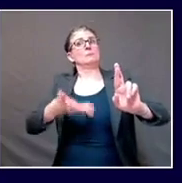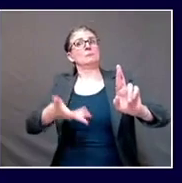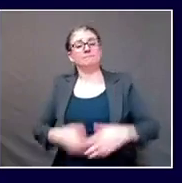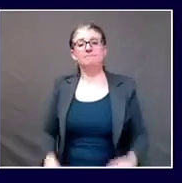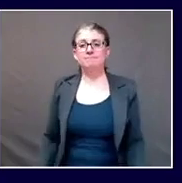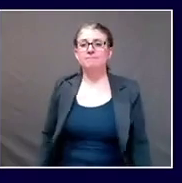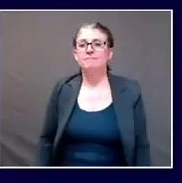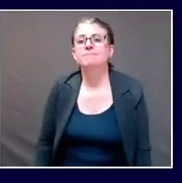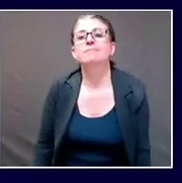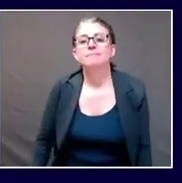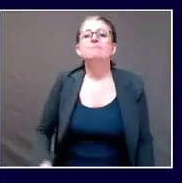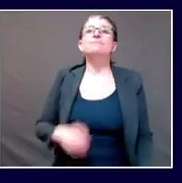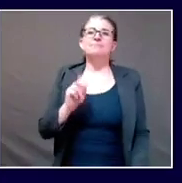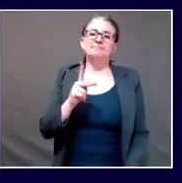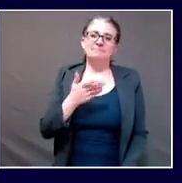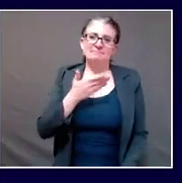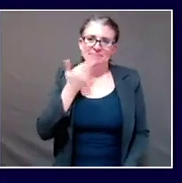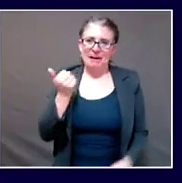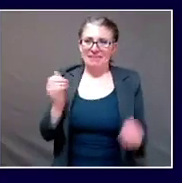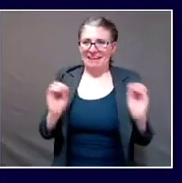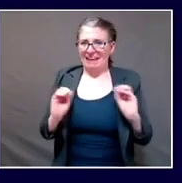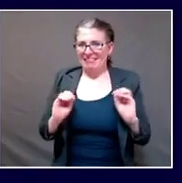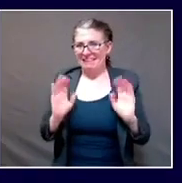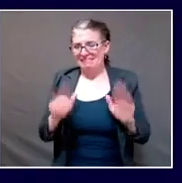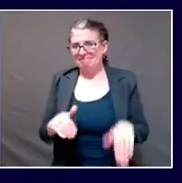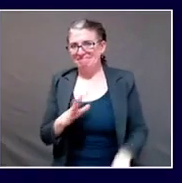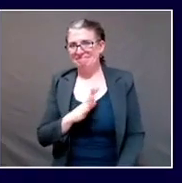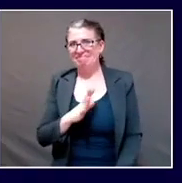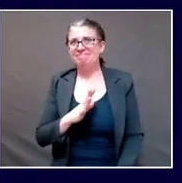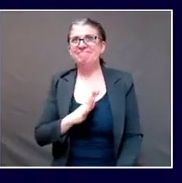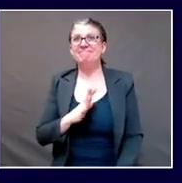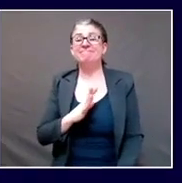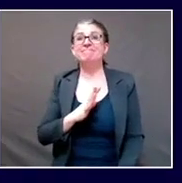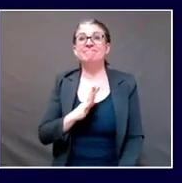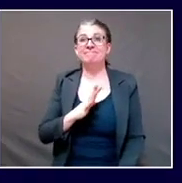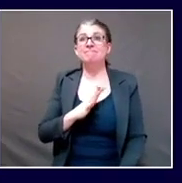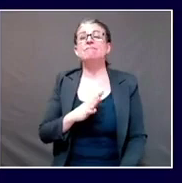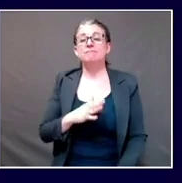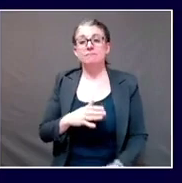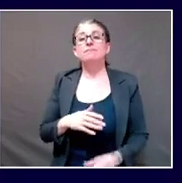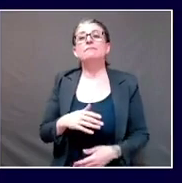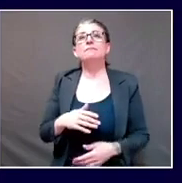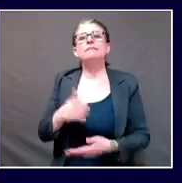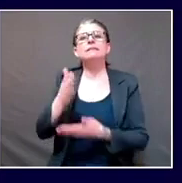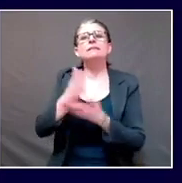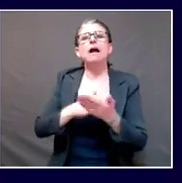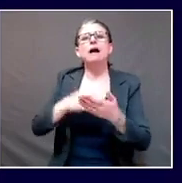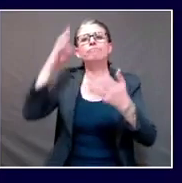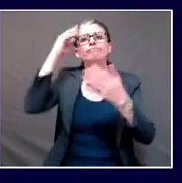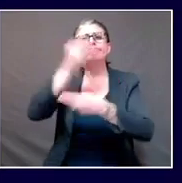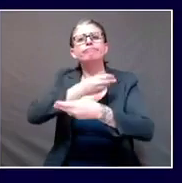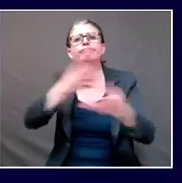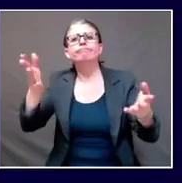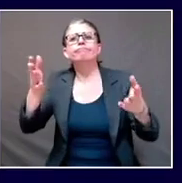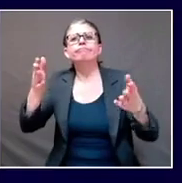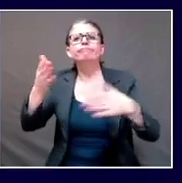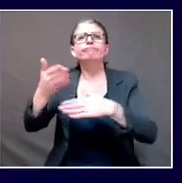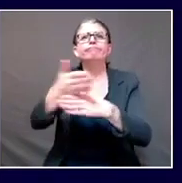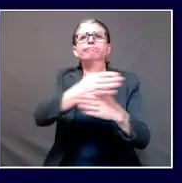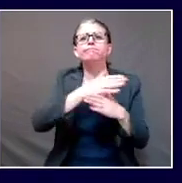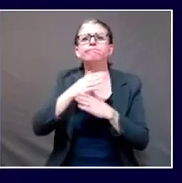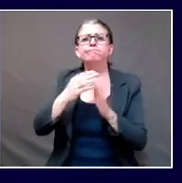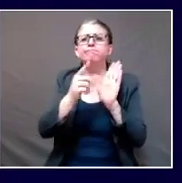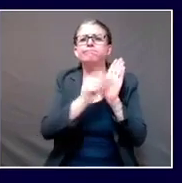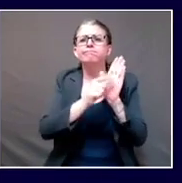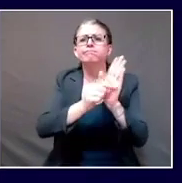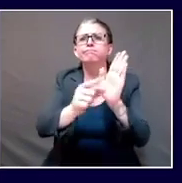reporting that, uh, the federal government is, uh, earlier in the pandemic passed up on a chance to lock in more doses of the Pfizer